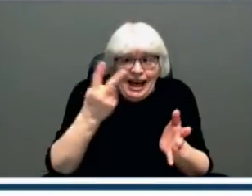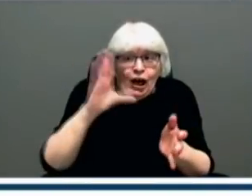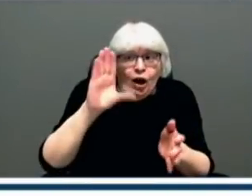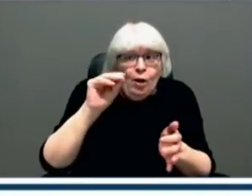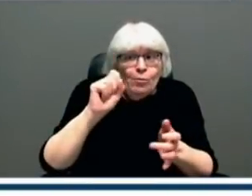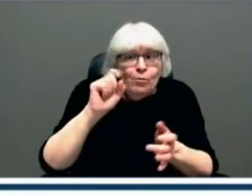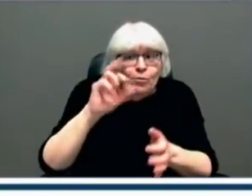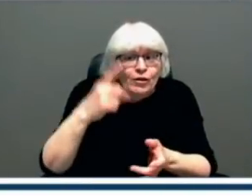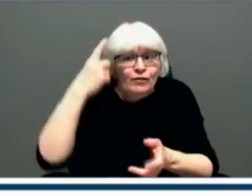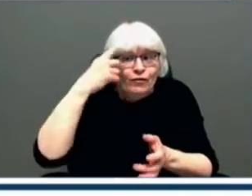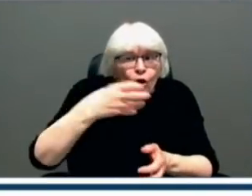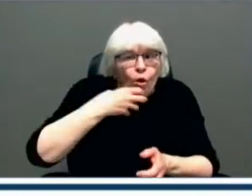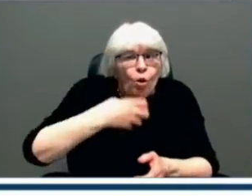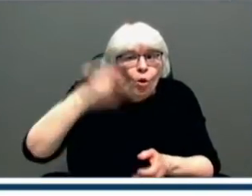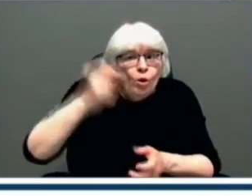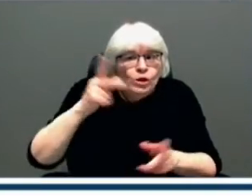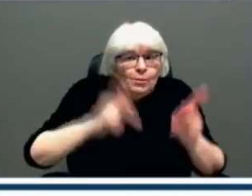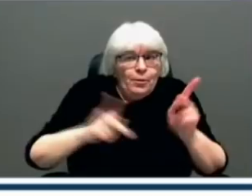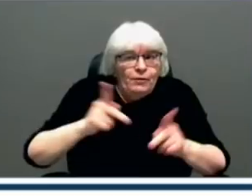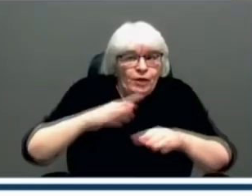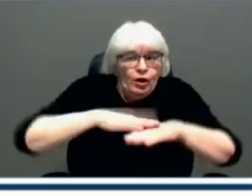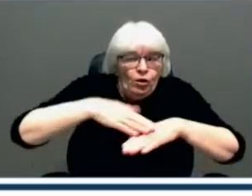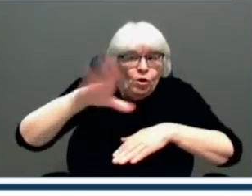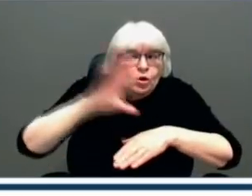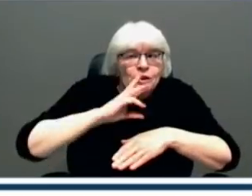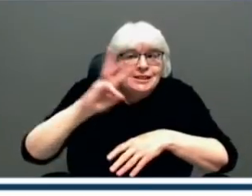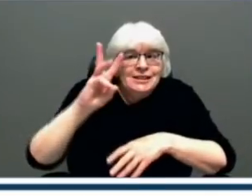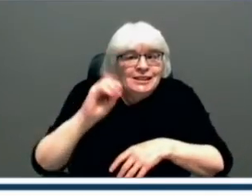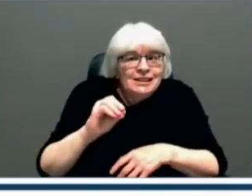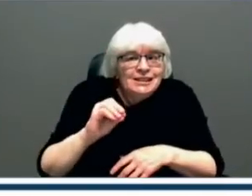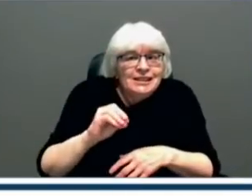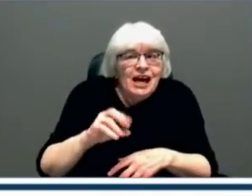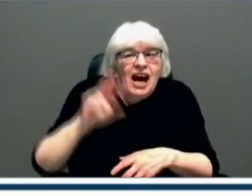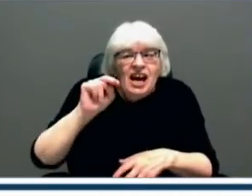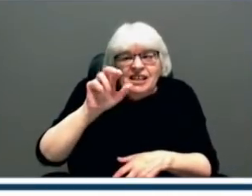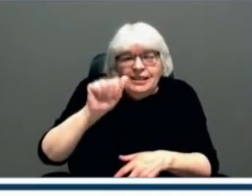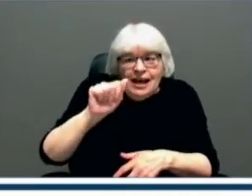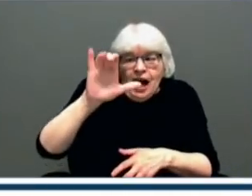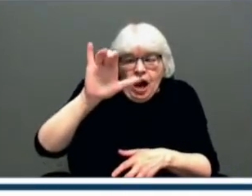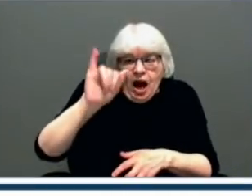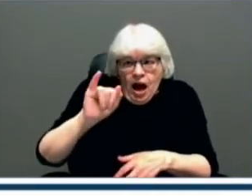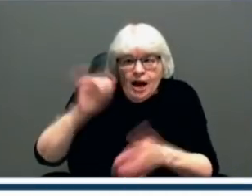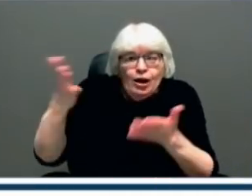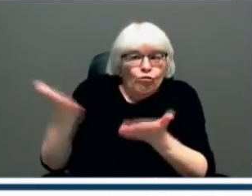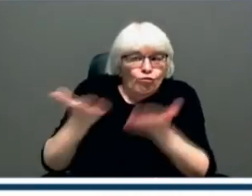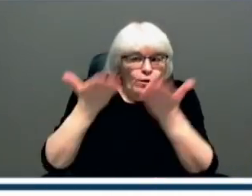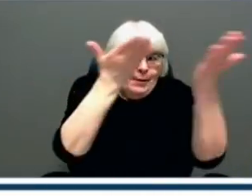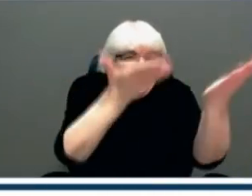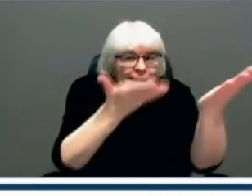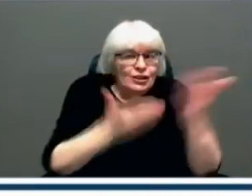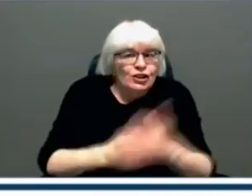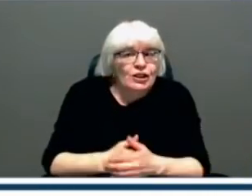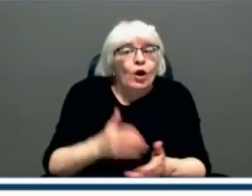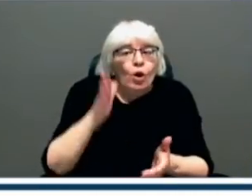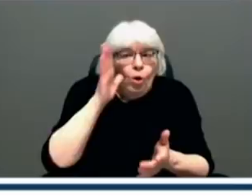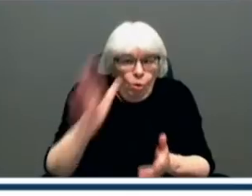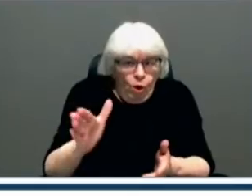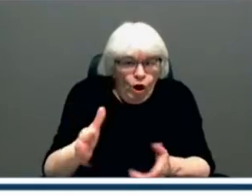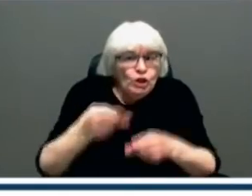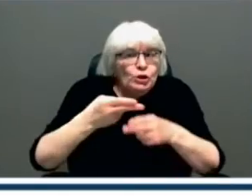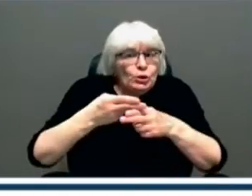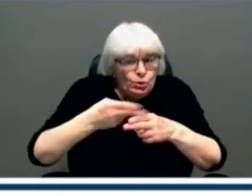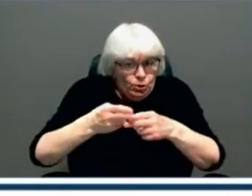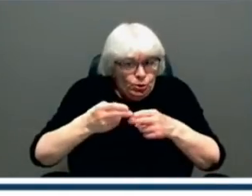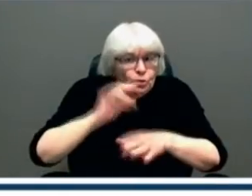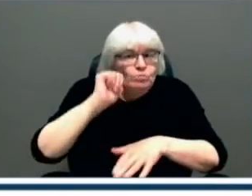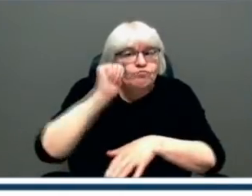as recommended by the National Advisory Committee on Immunizations, will be implemented very soon in Nova Scotia, and